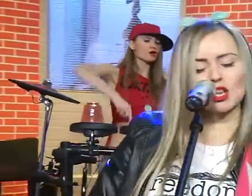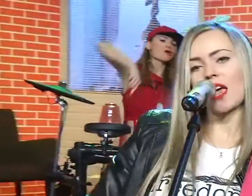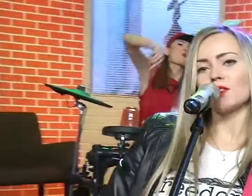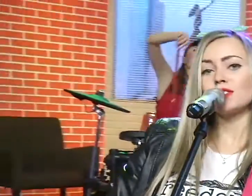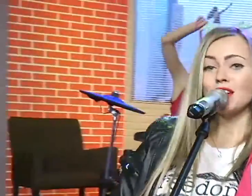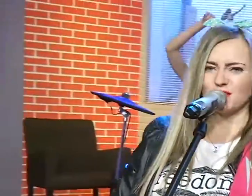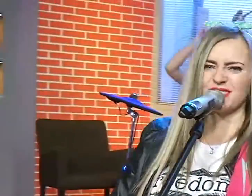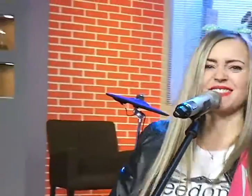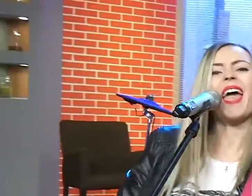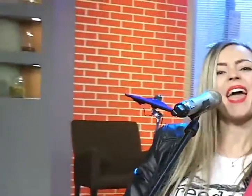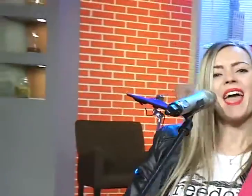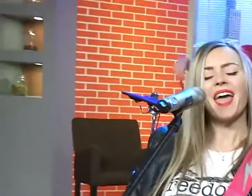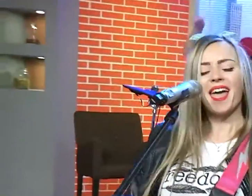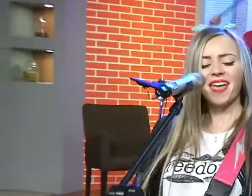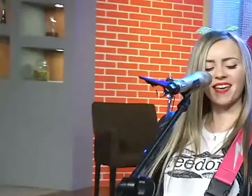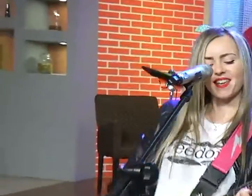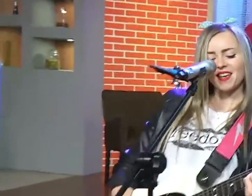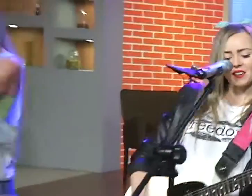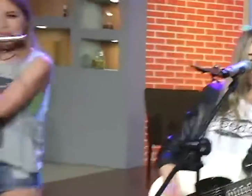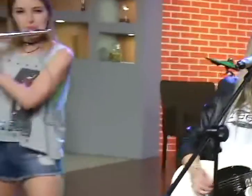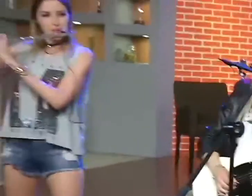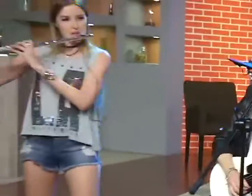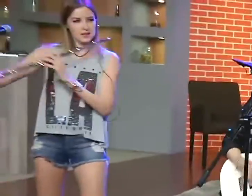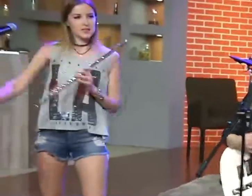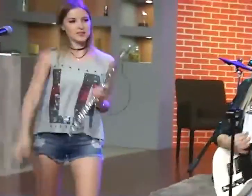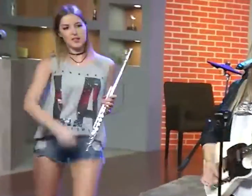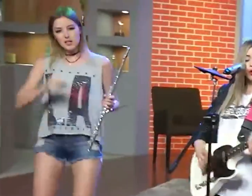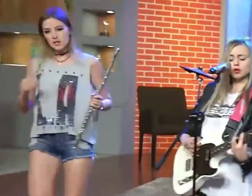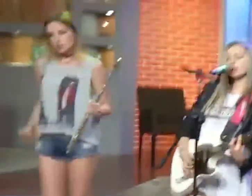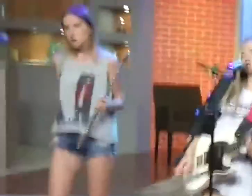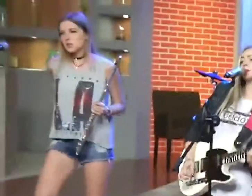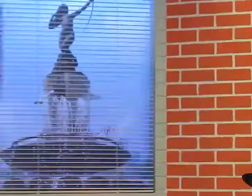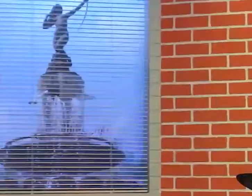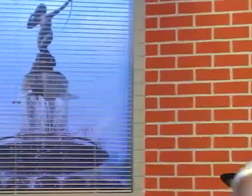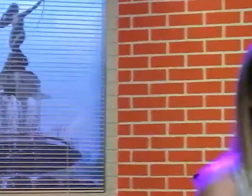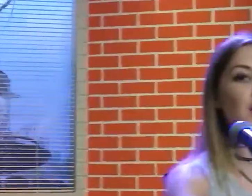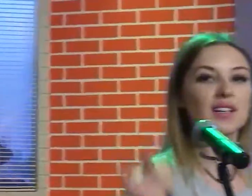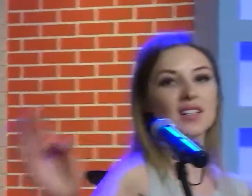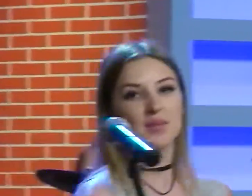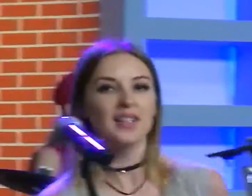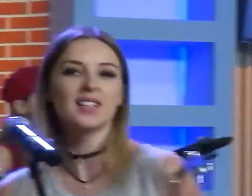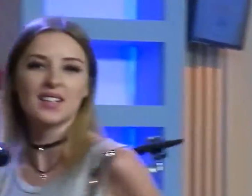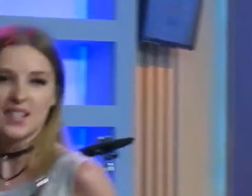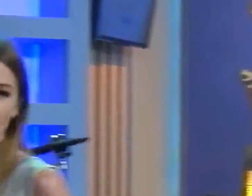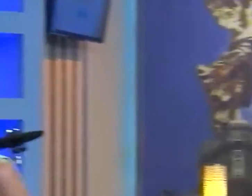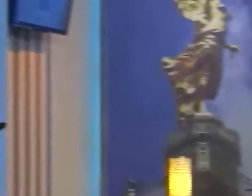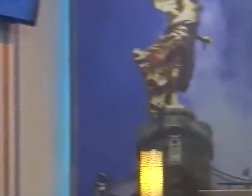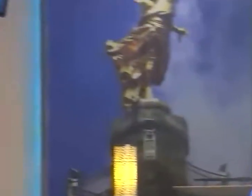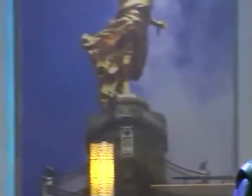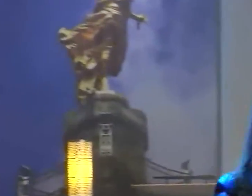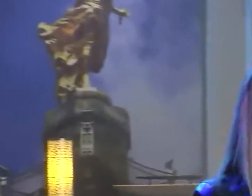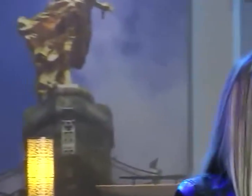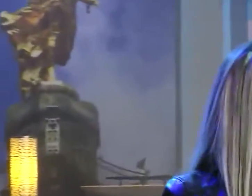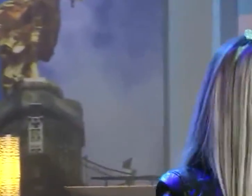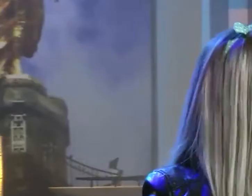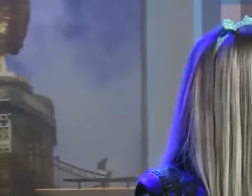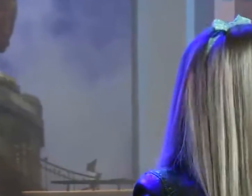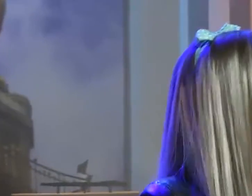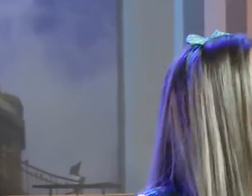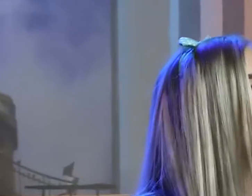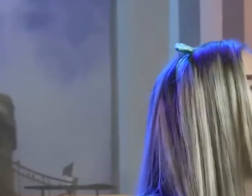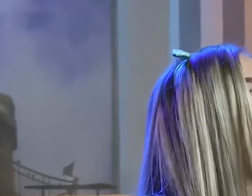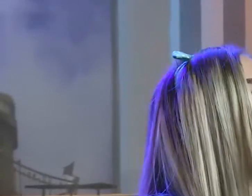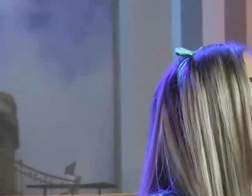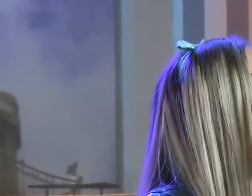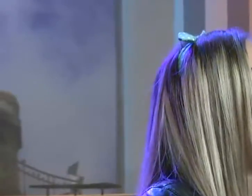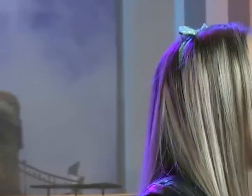Moonlight shadows here to stay. Kiss me now, go and touch me now, baby. Kiss me now, baby, kiss